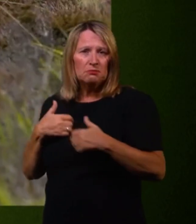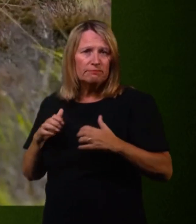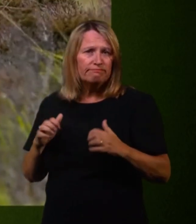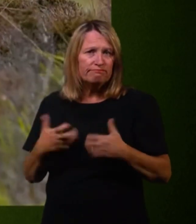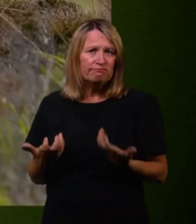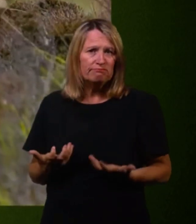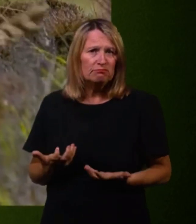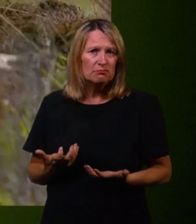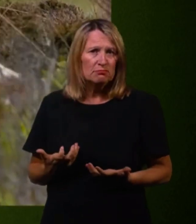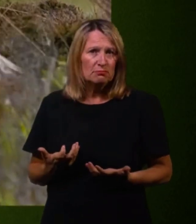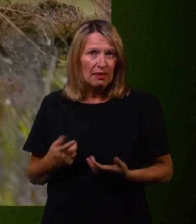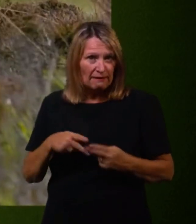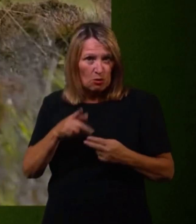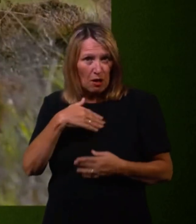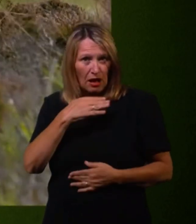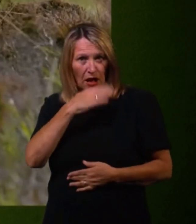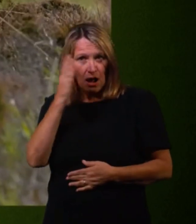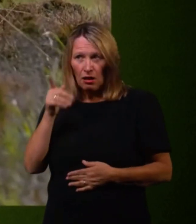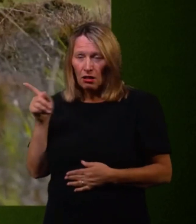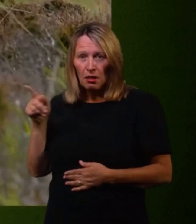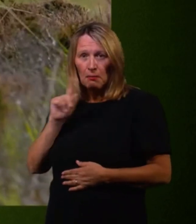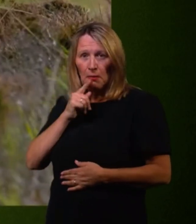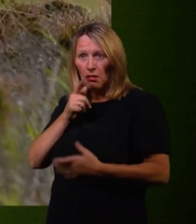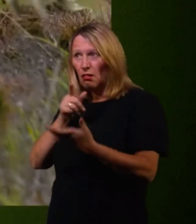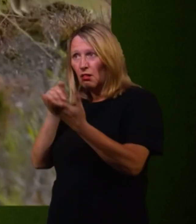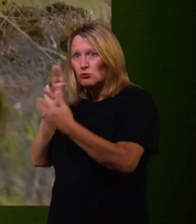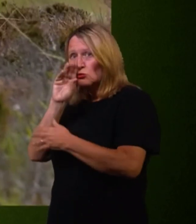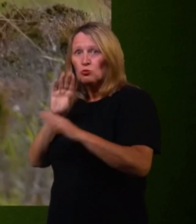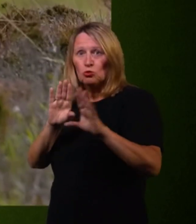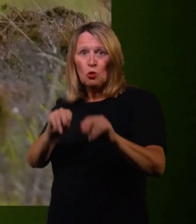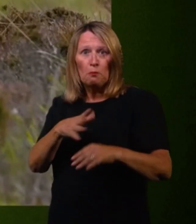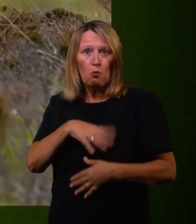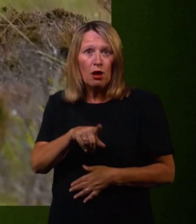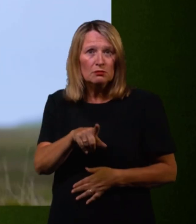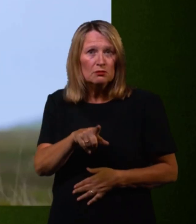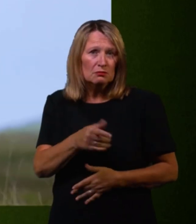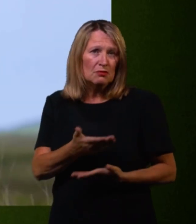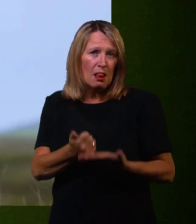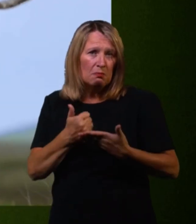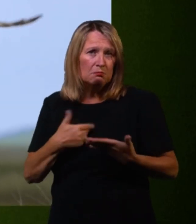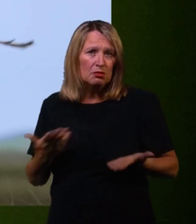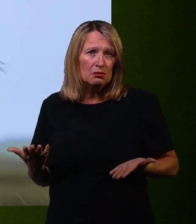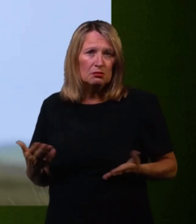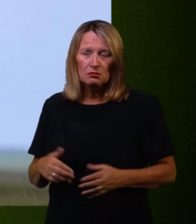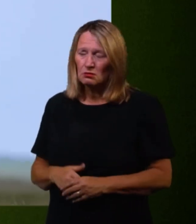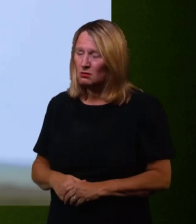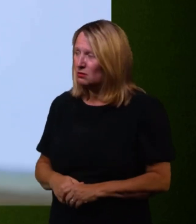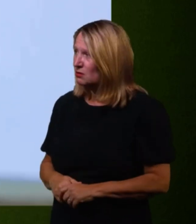you want to catch the people killing these birds and to try and get some sort of justice for them.